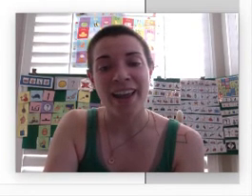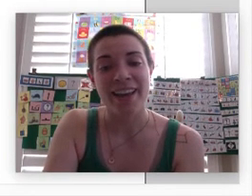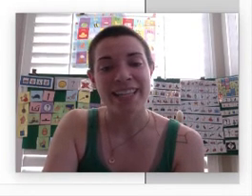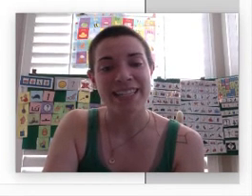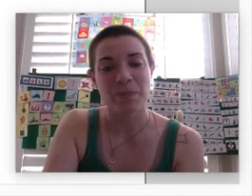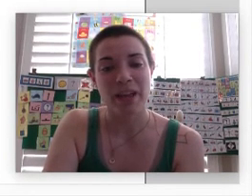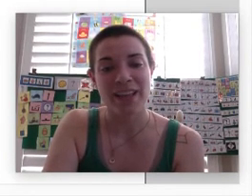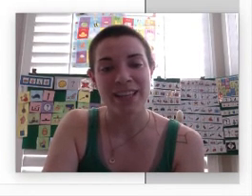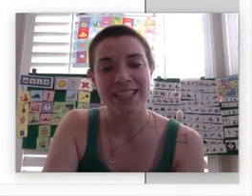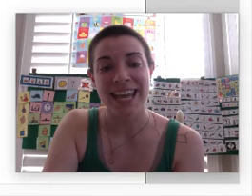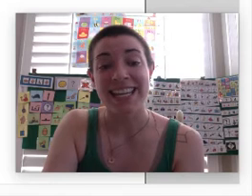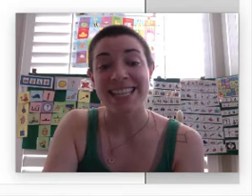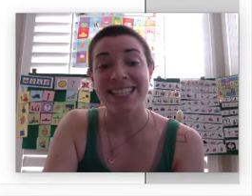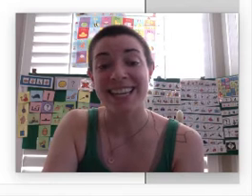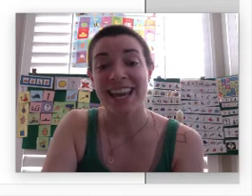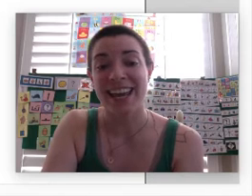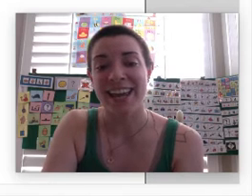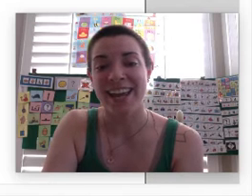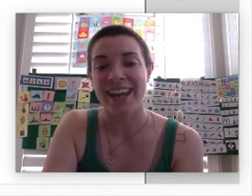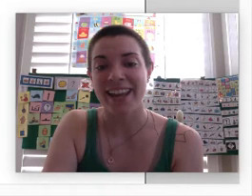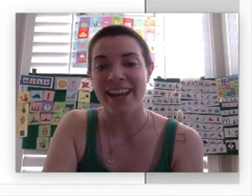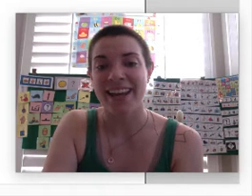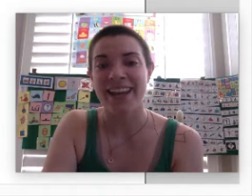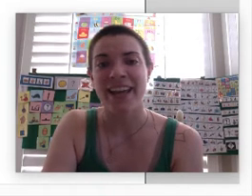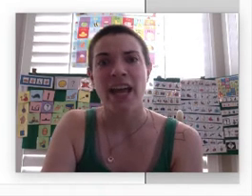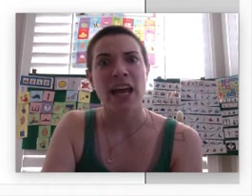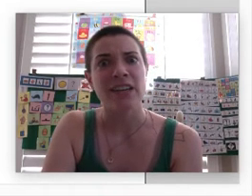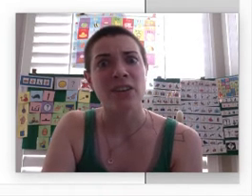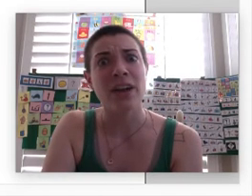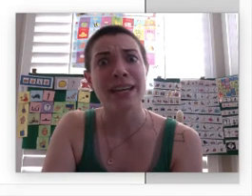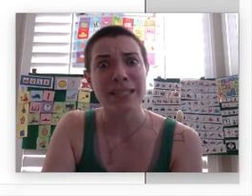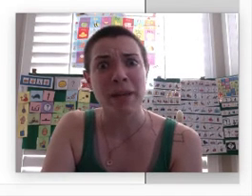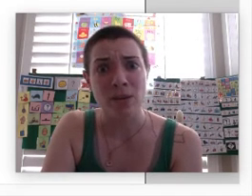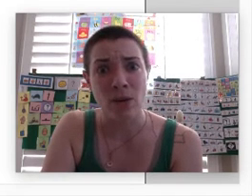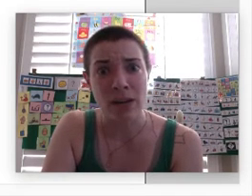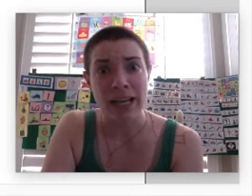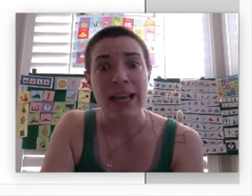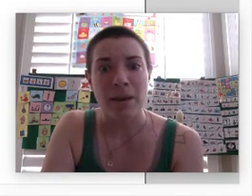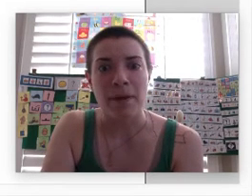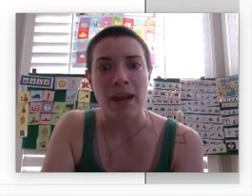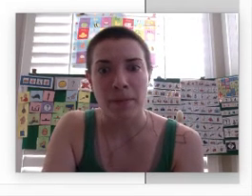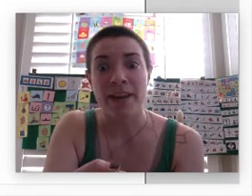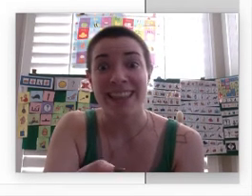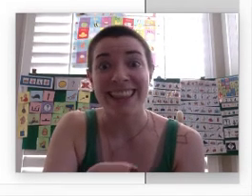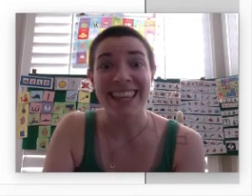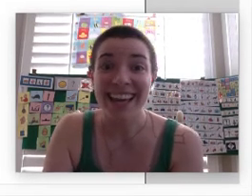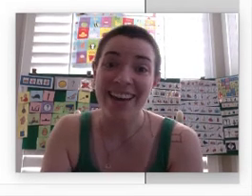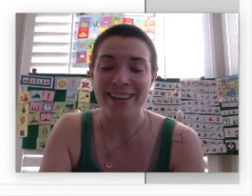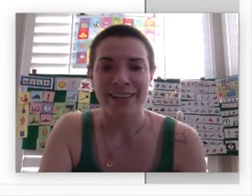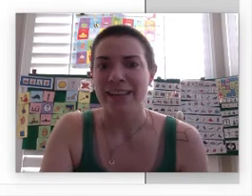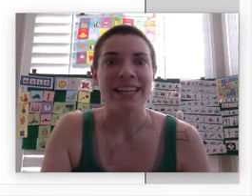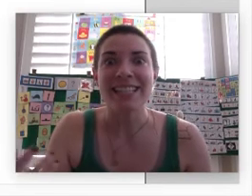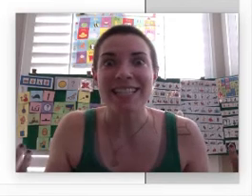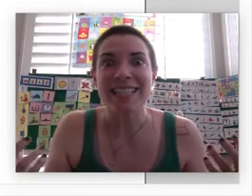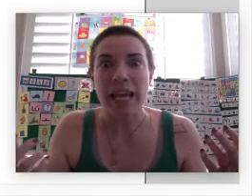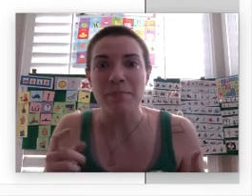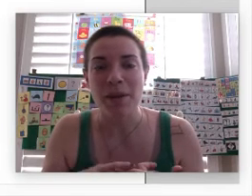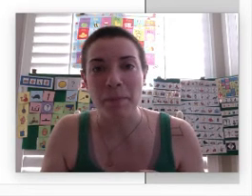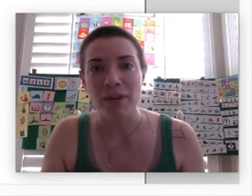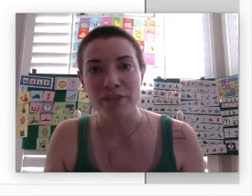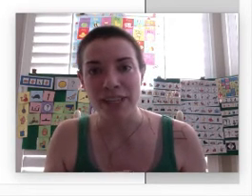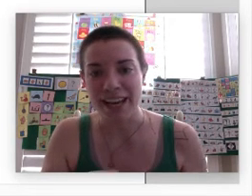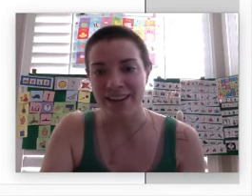D-A-Y spells day. And you know, en español, la palabra día, it's the